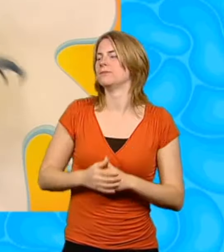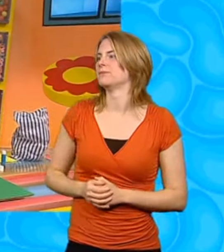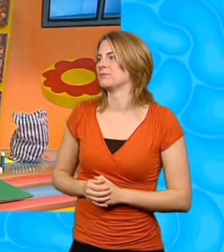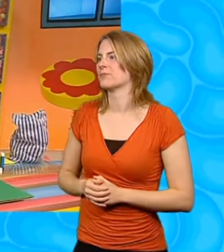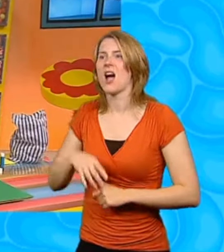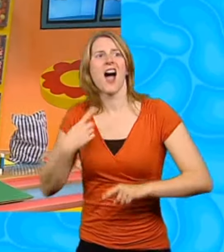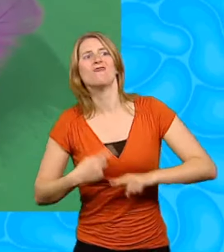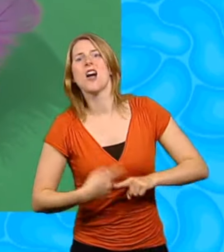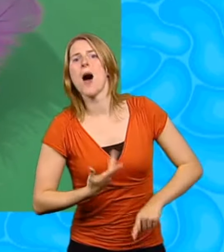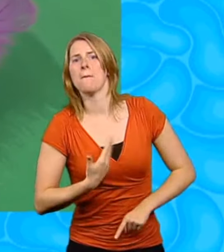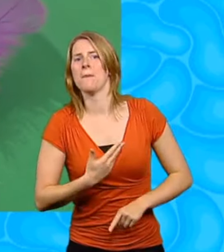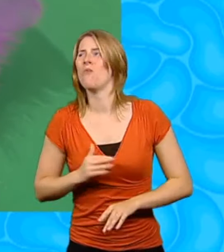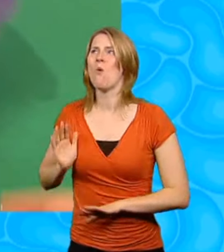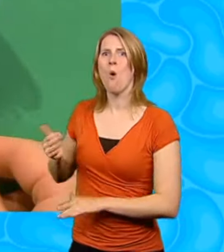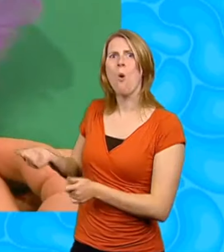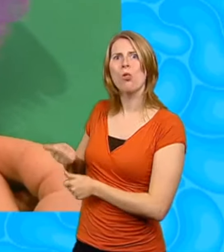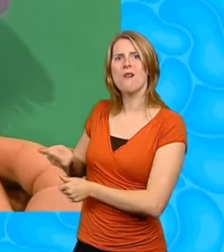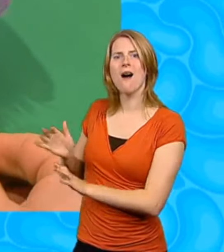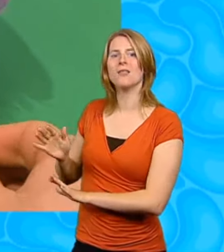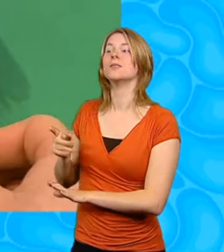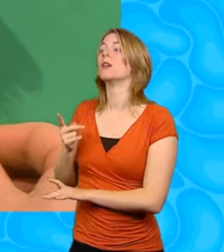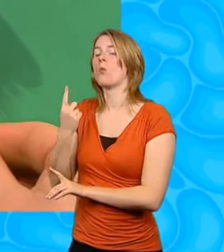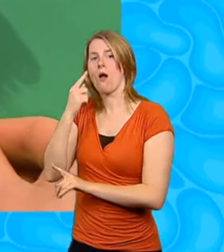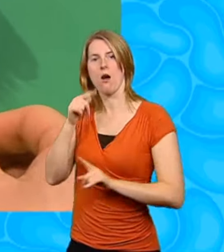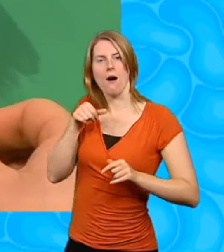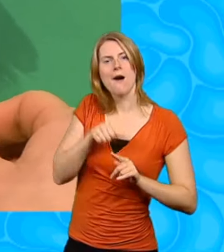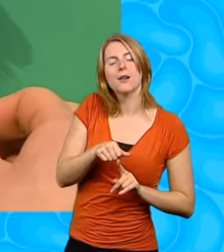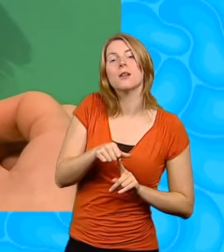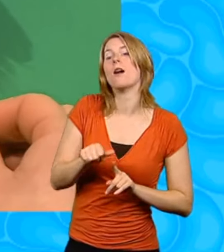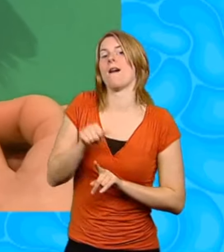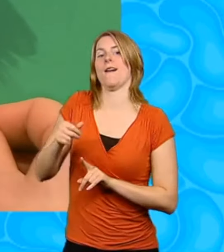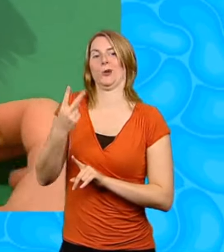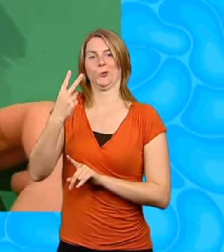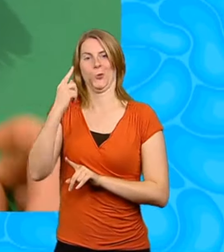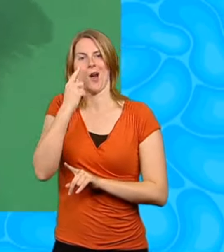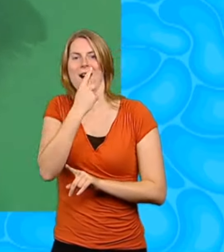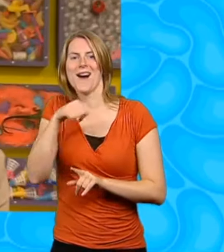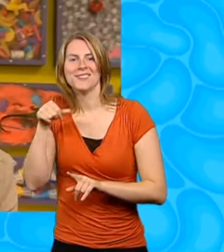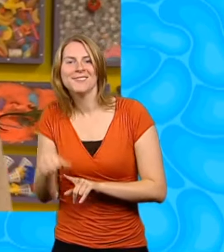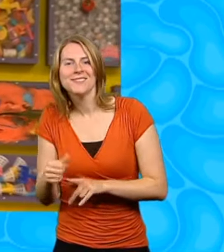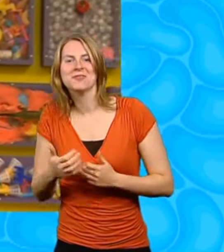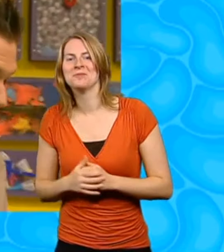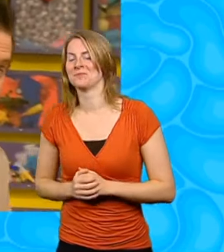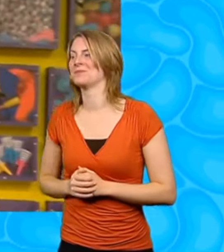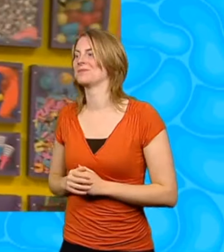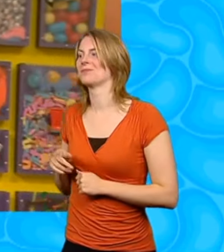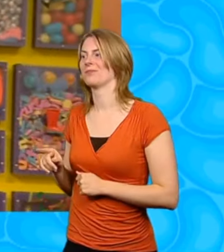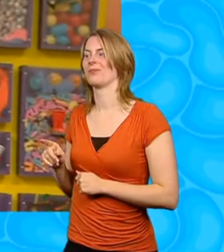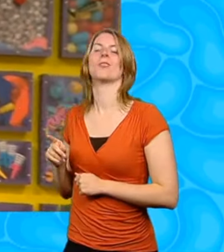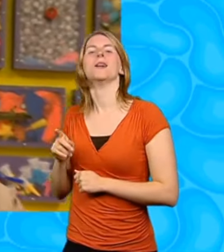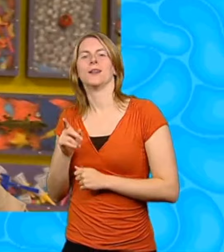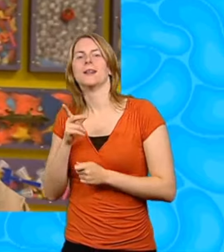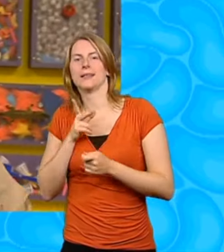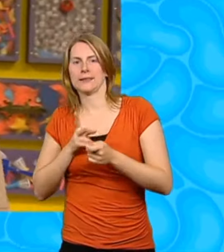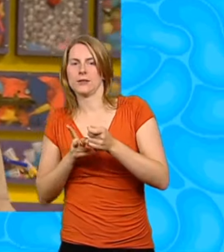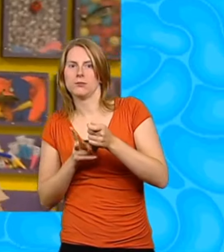up! Right, there's one eye. There's two eyes. There we go. And now we need to get